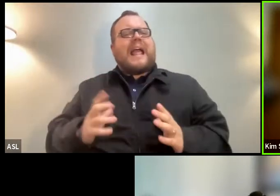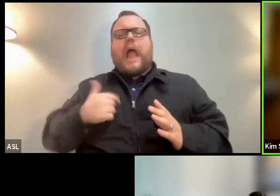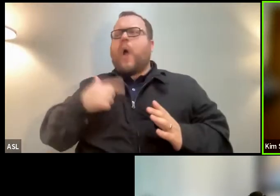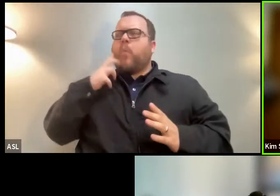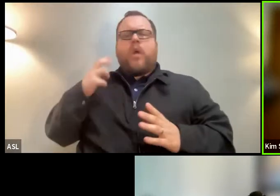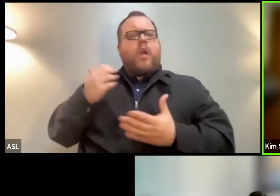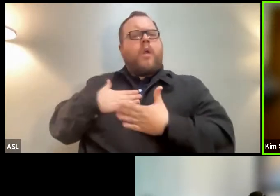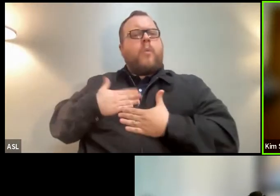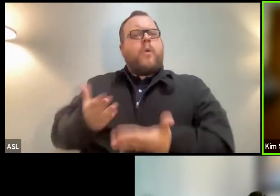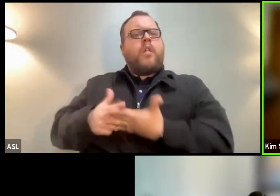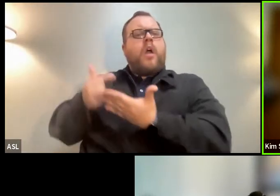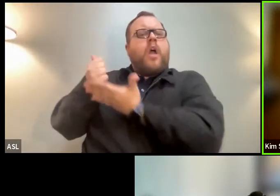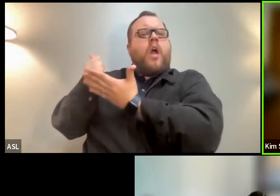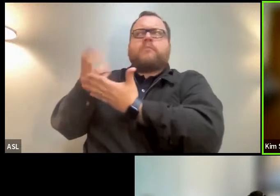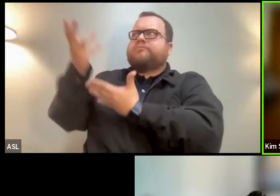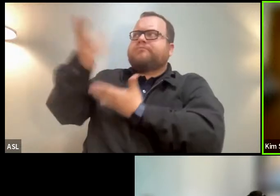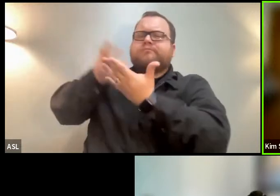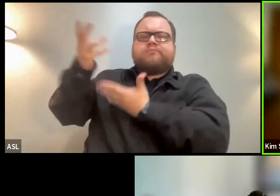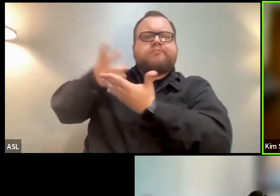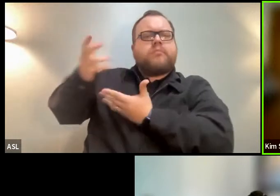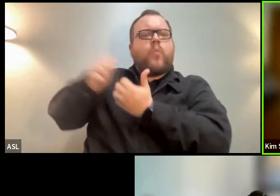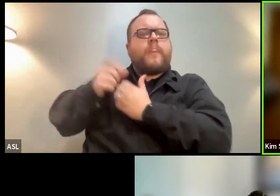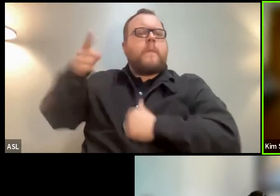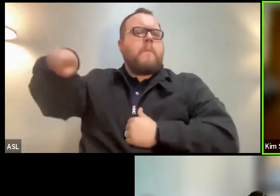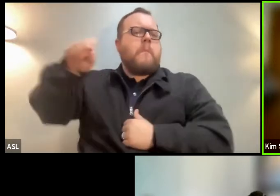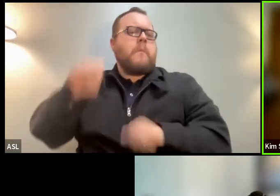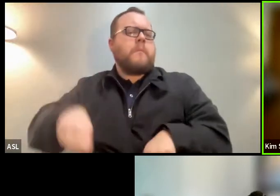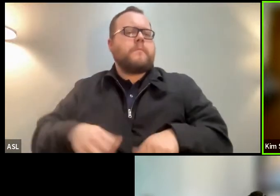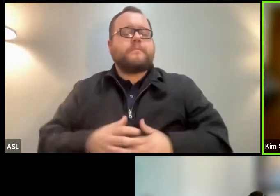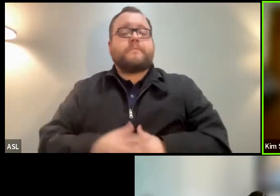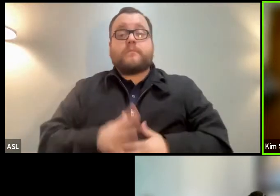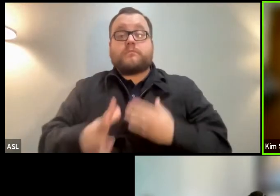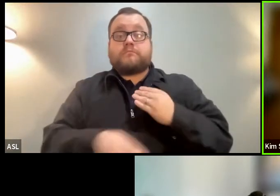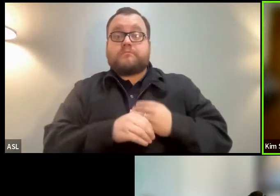that. Do you have anything you want to add, Maureen?